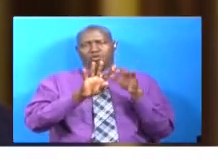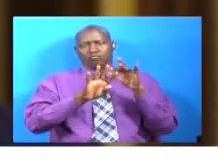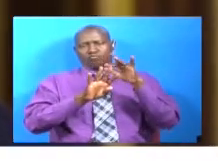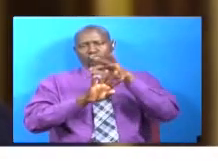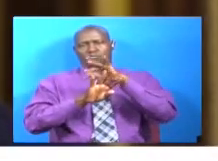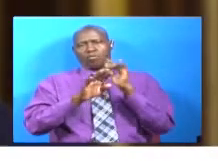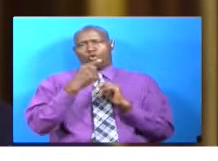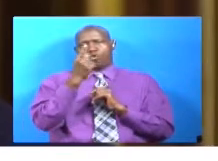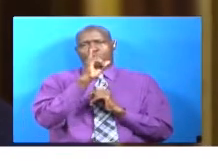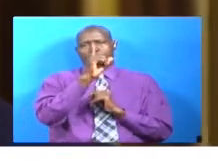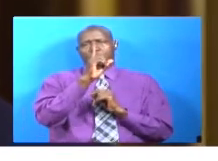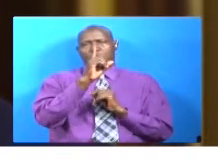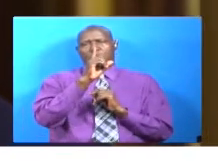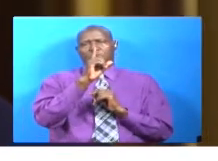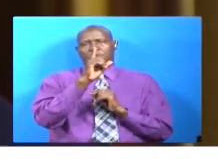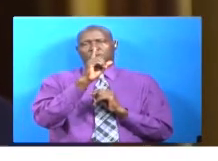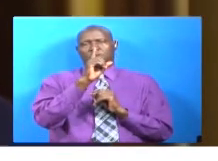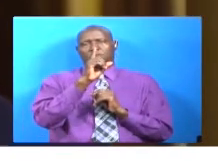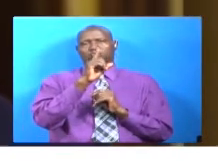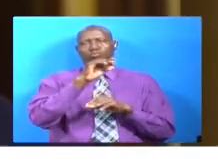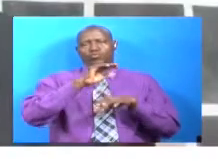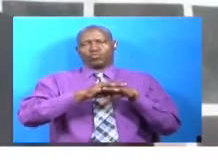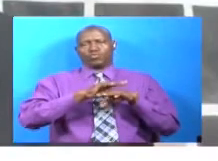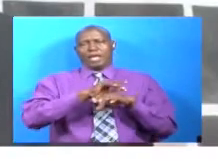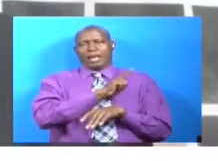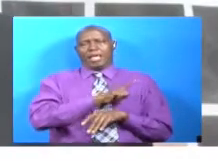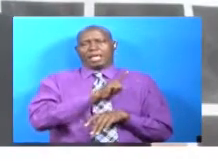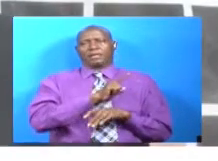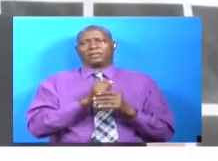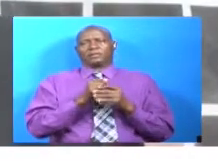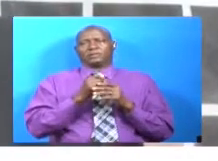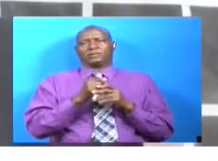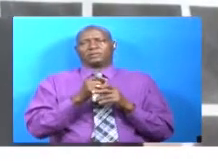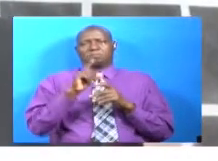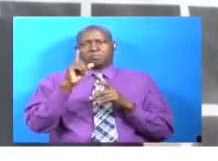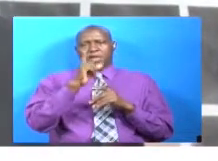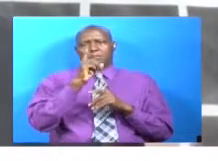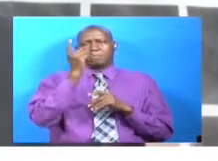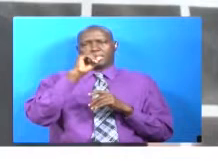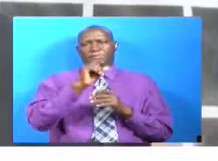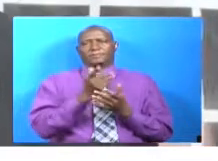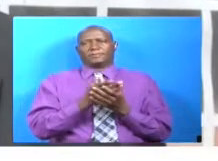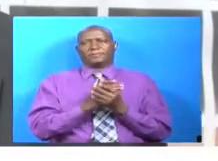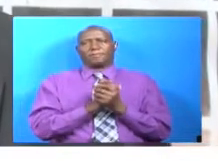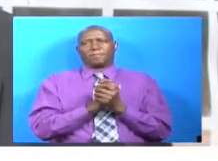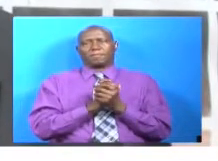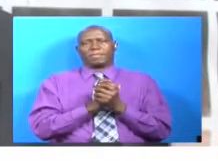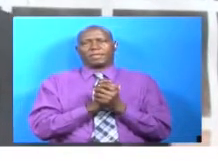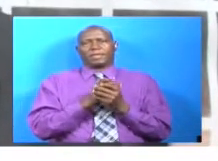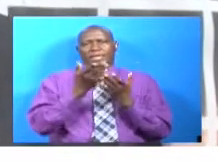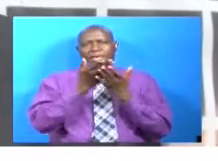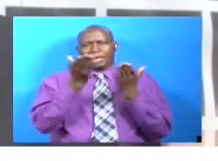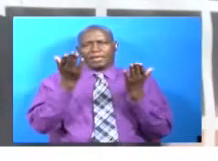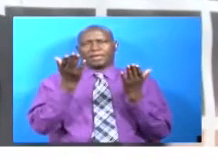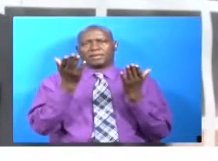to replace Allen Gichuhi, whose three-year term ends this month. Anybody else who's not yet turned out to vote, to spare some